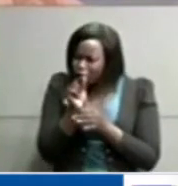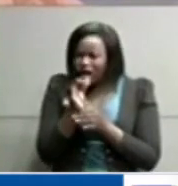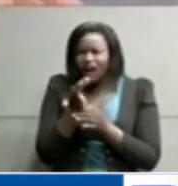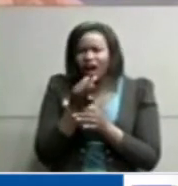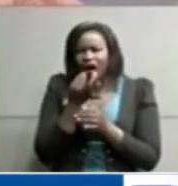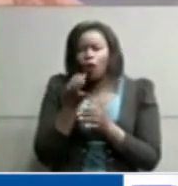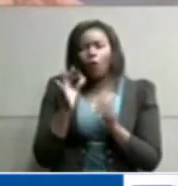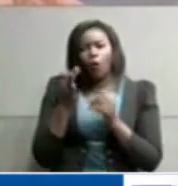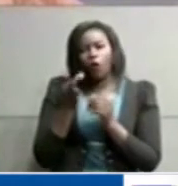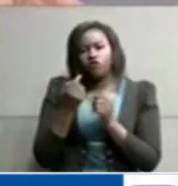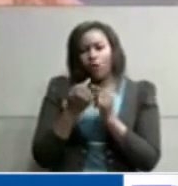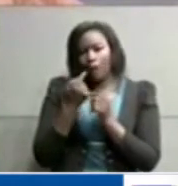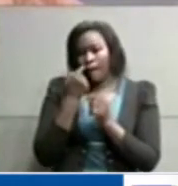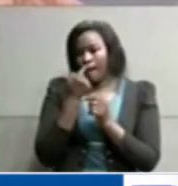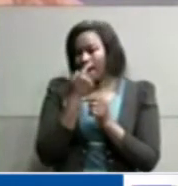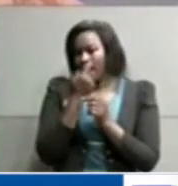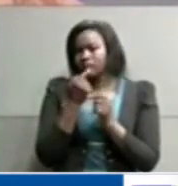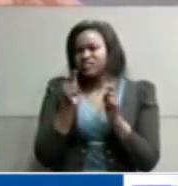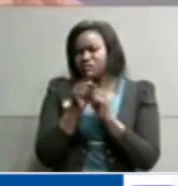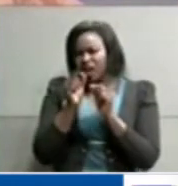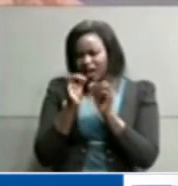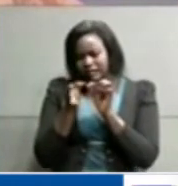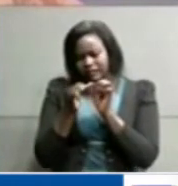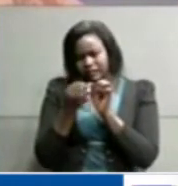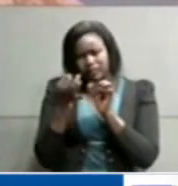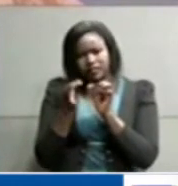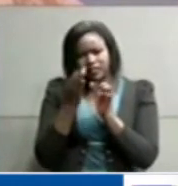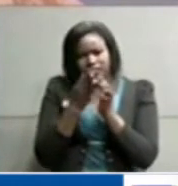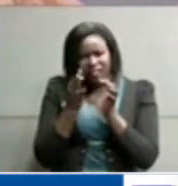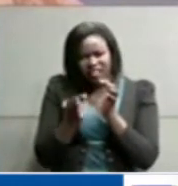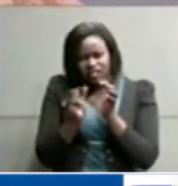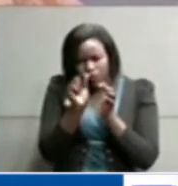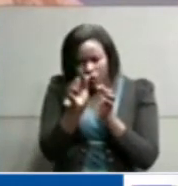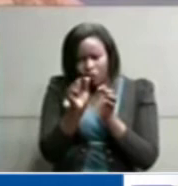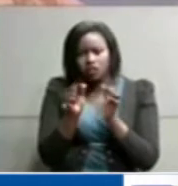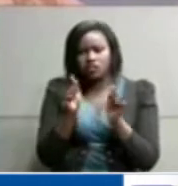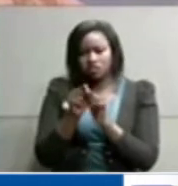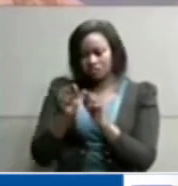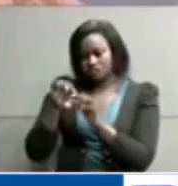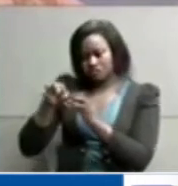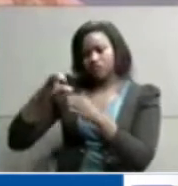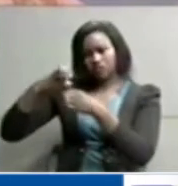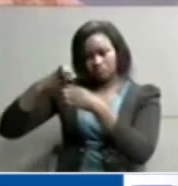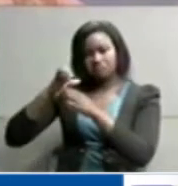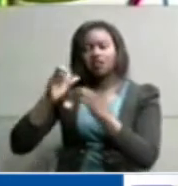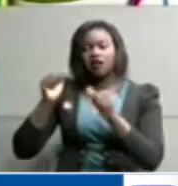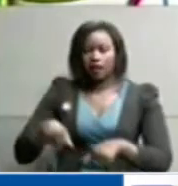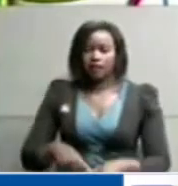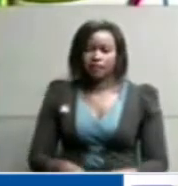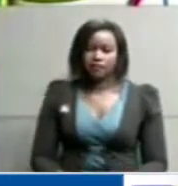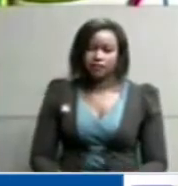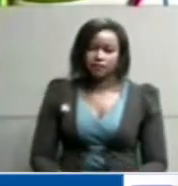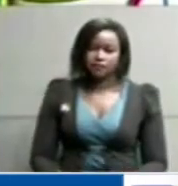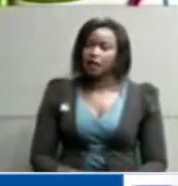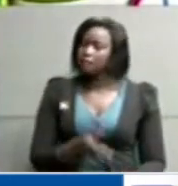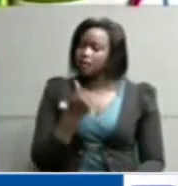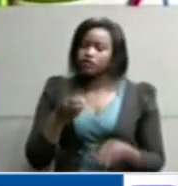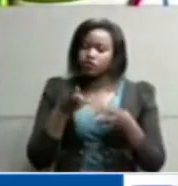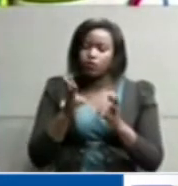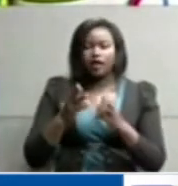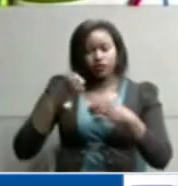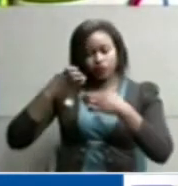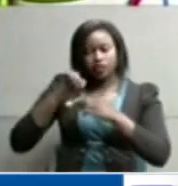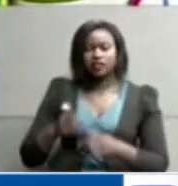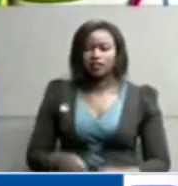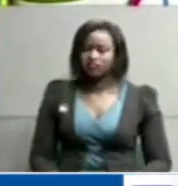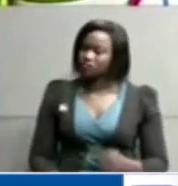country, and the sample remains viable. Mm. Yes. Excellency, let me explain how